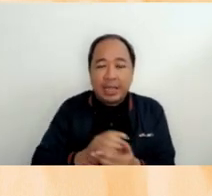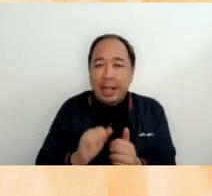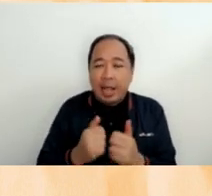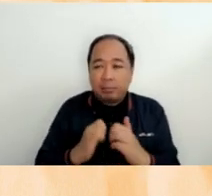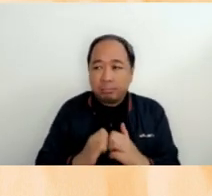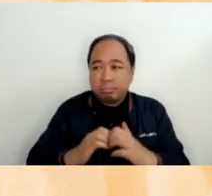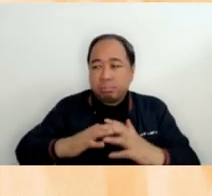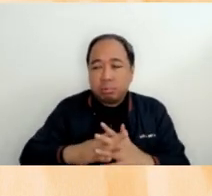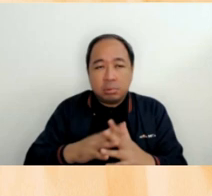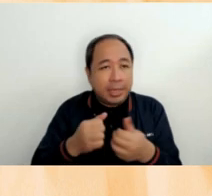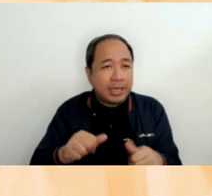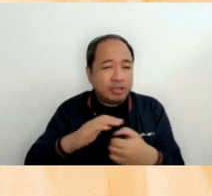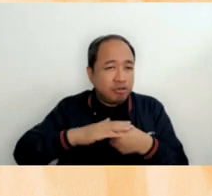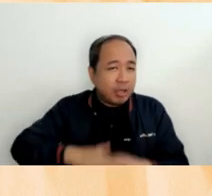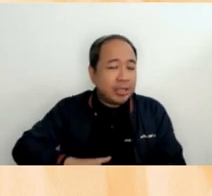setbacks or stress.